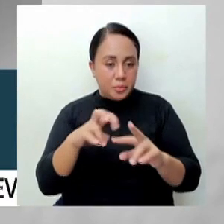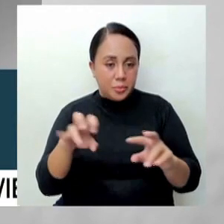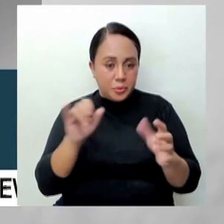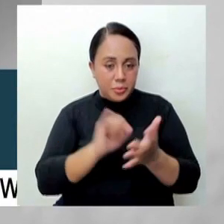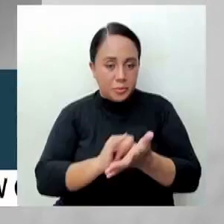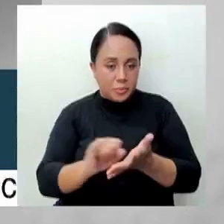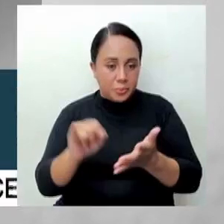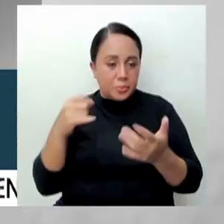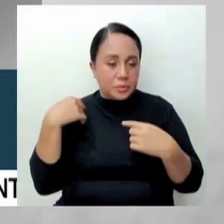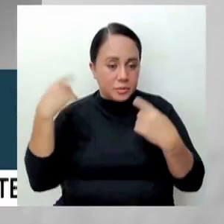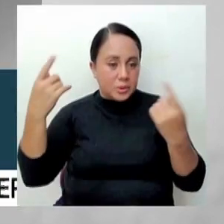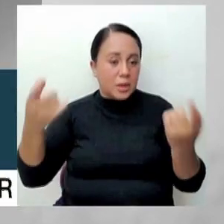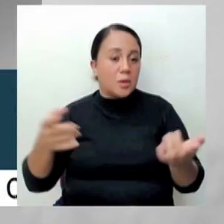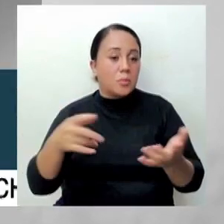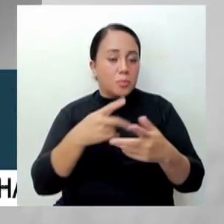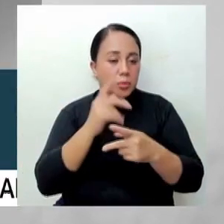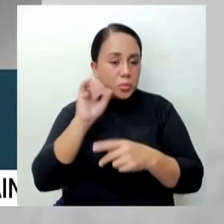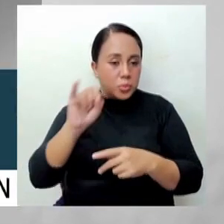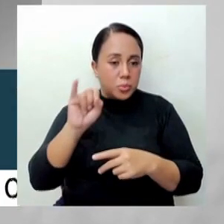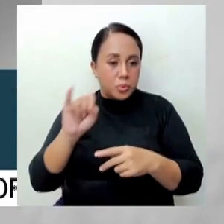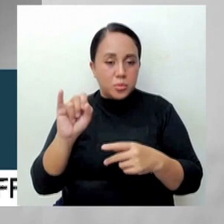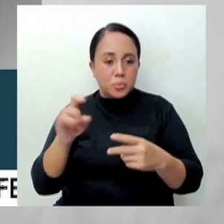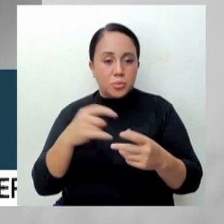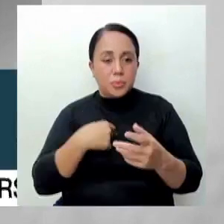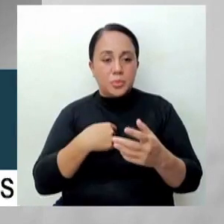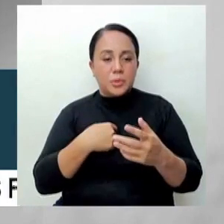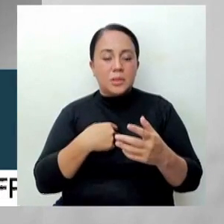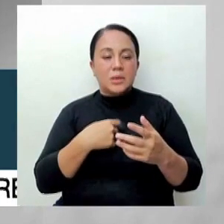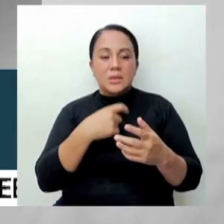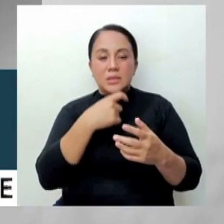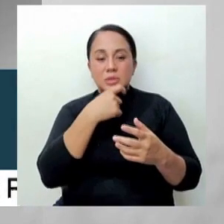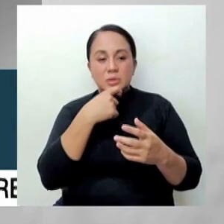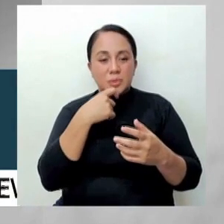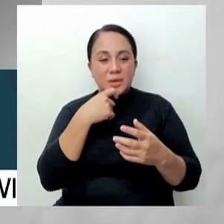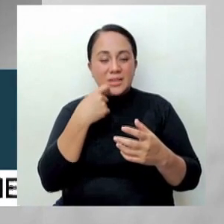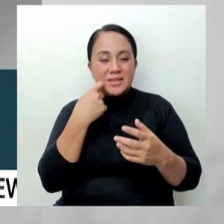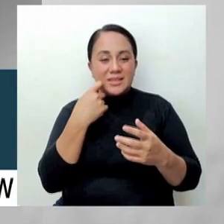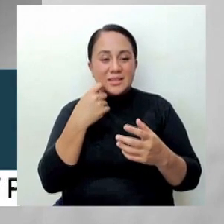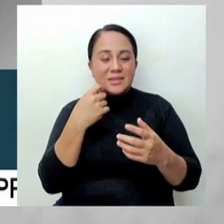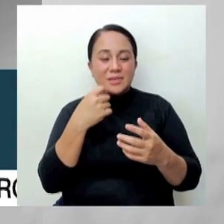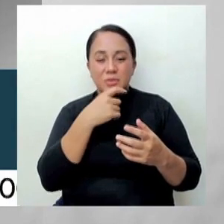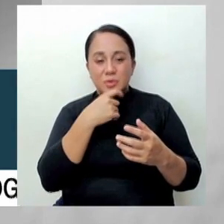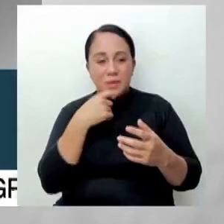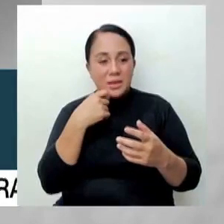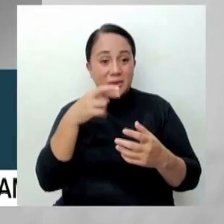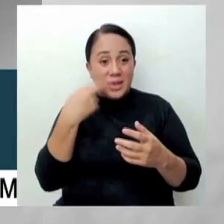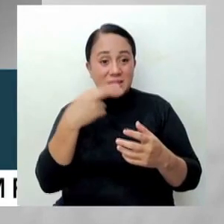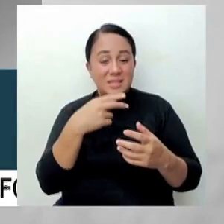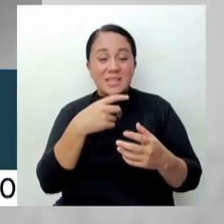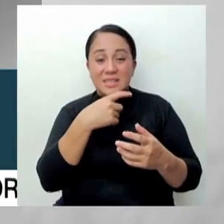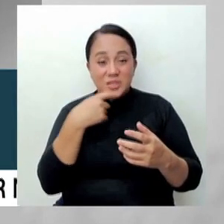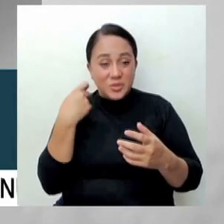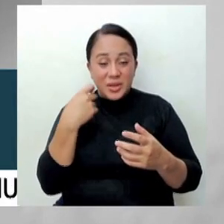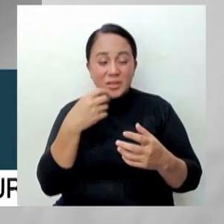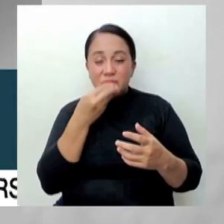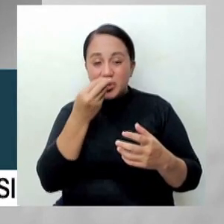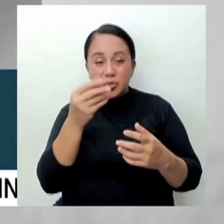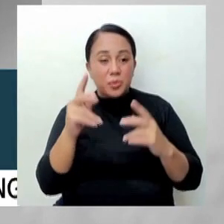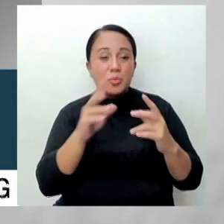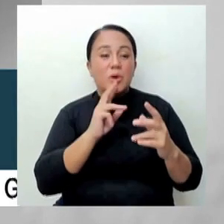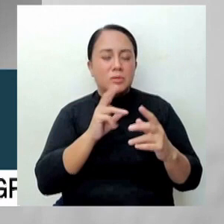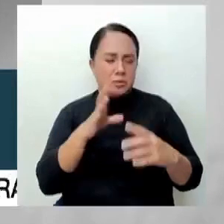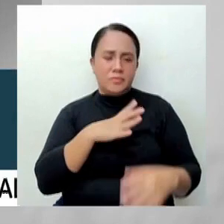been promoting the use of drought-tolerant rice varieties such as Sahod Ulan, which are used in rain-fed lowland